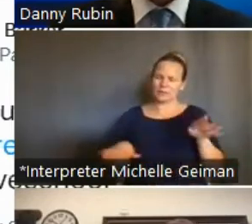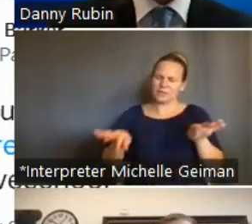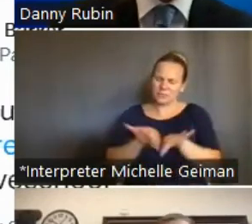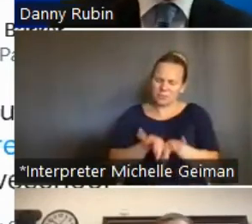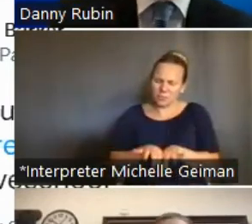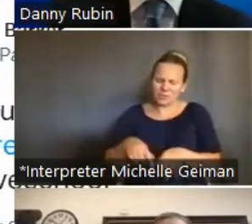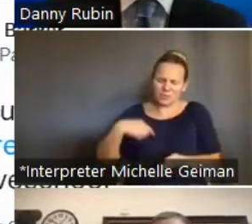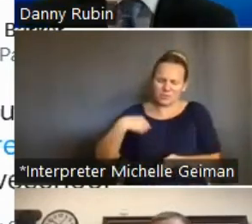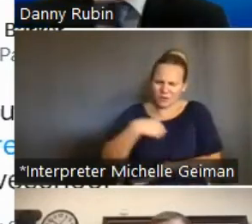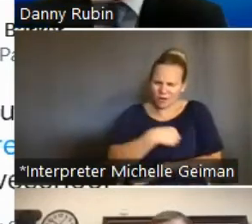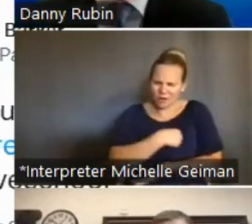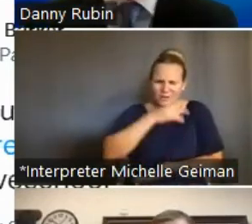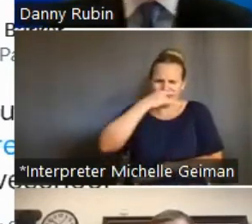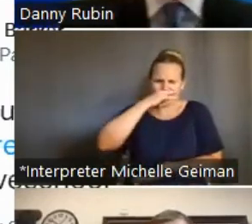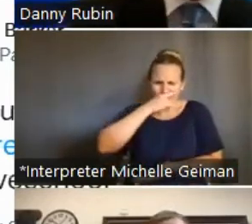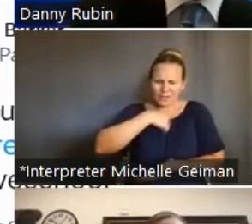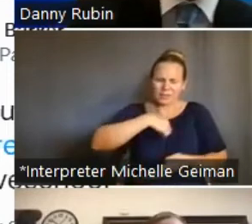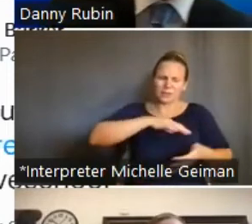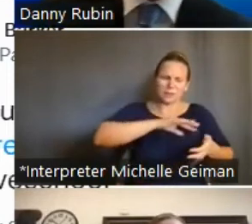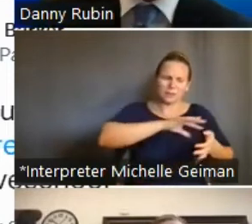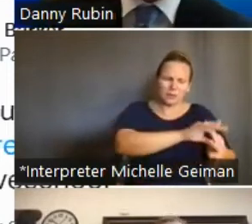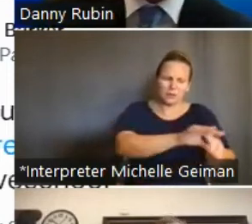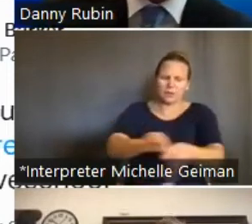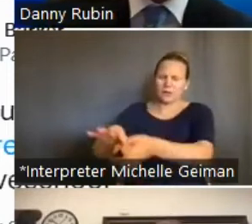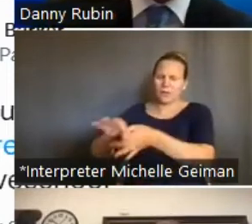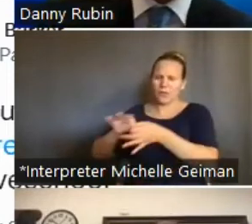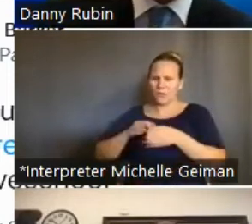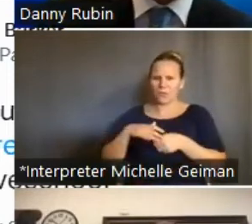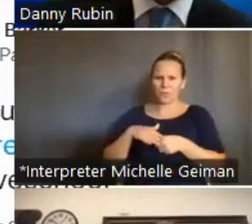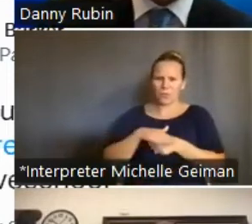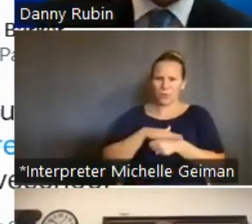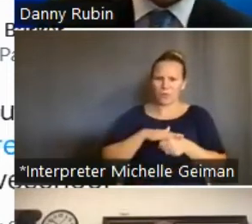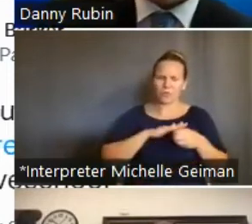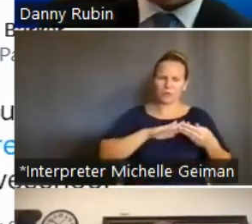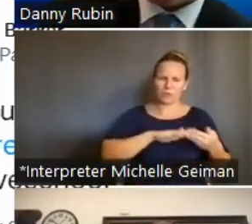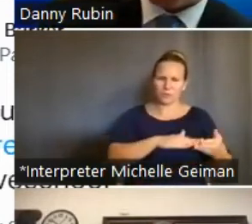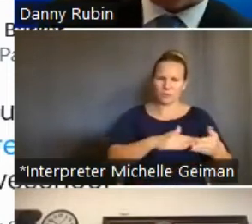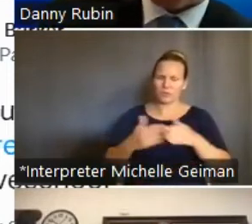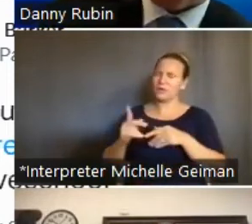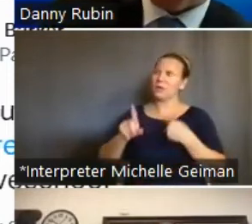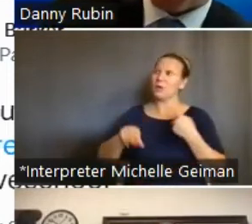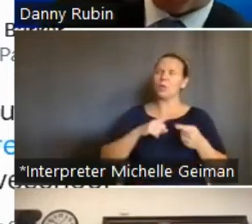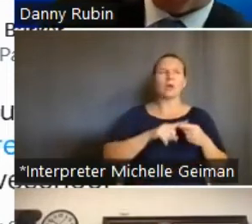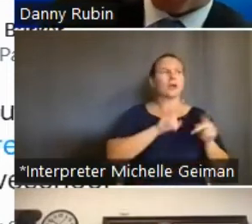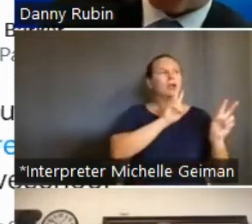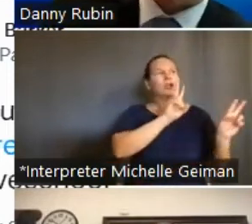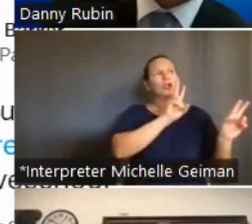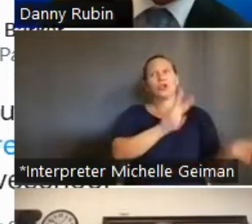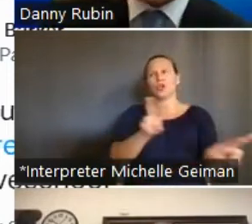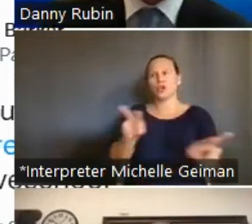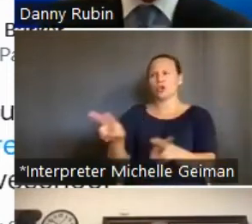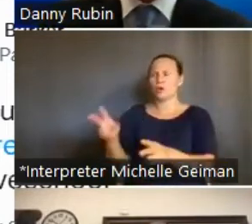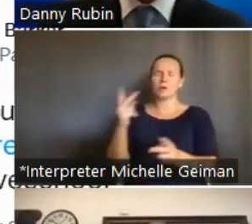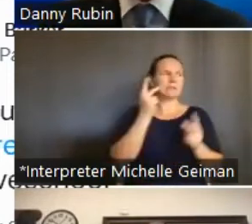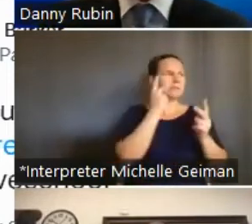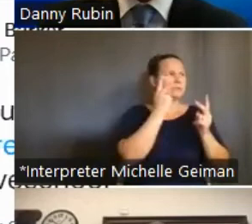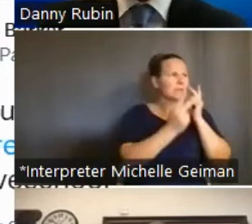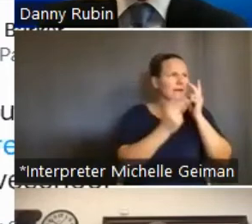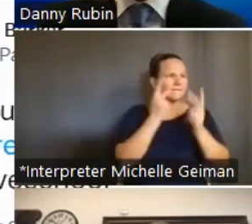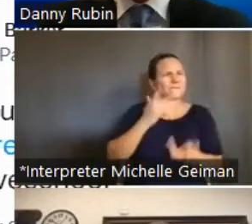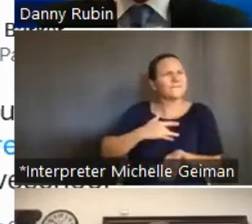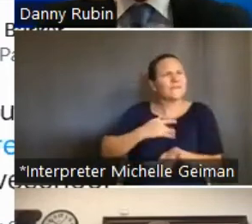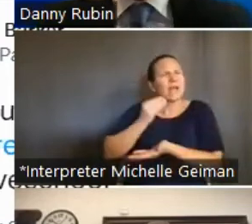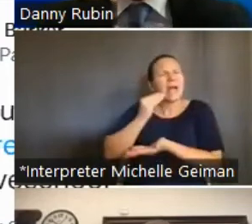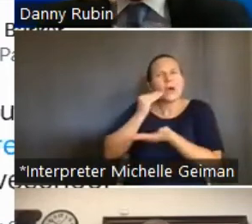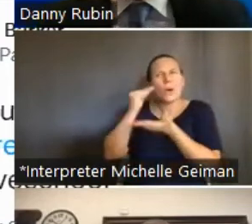local community, right, and foster that local culture. When they look around and they see these things, it makes them feel at home when they're Mm, here, which gives